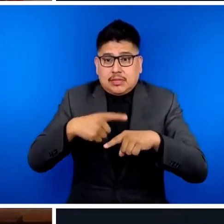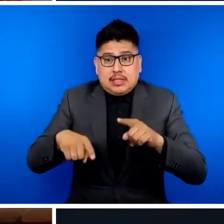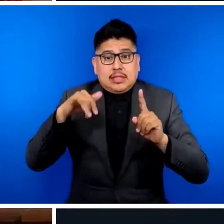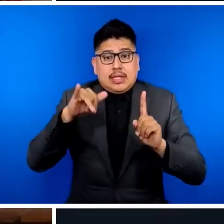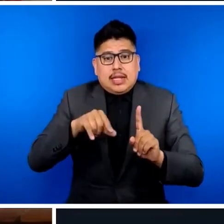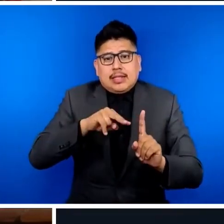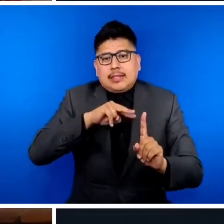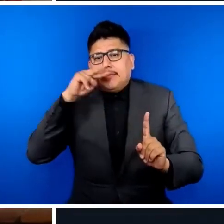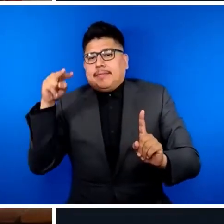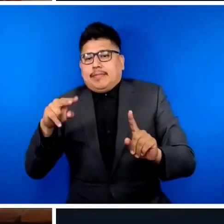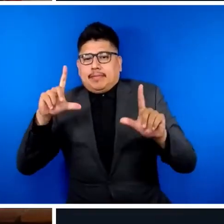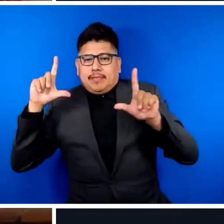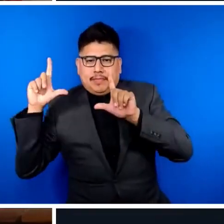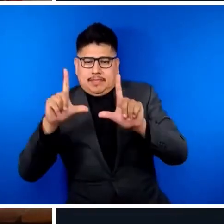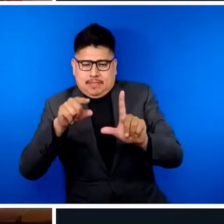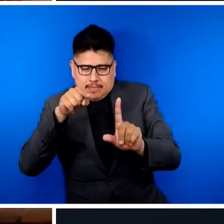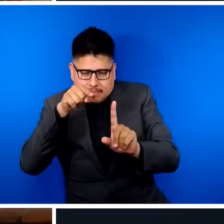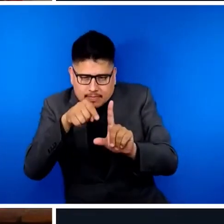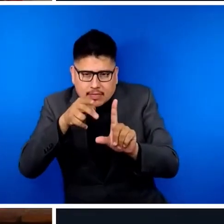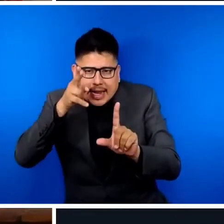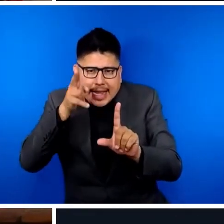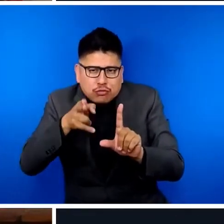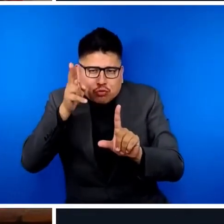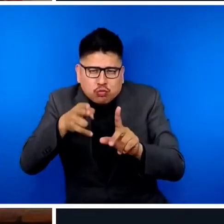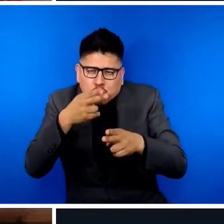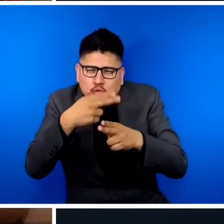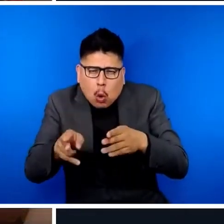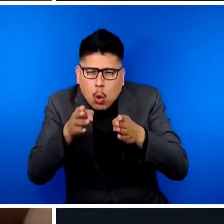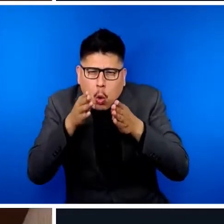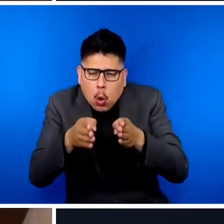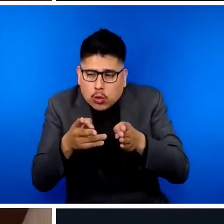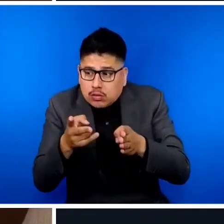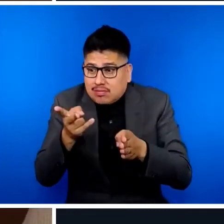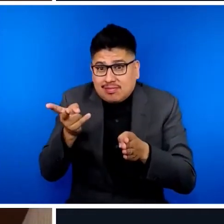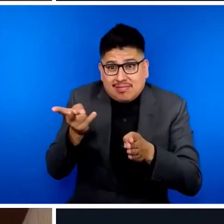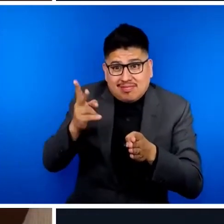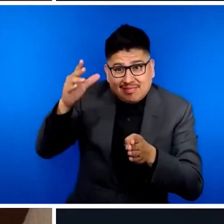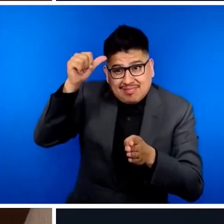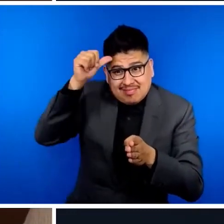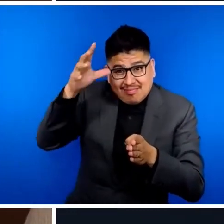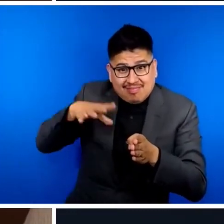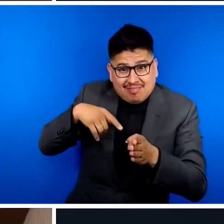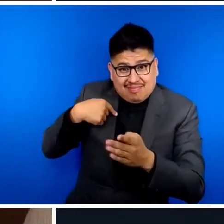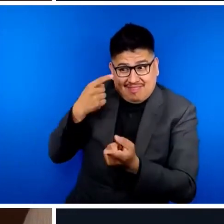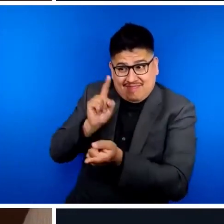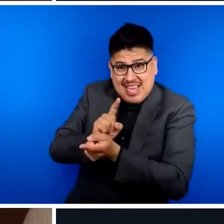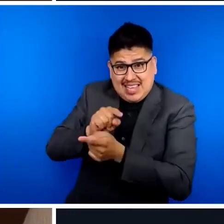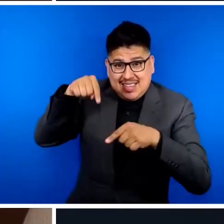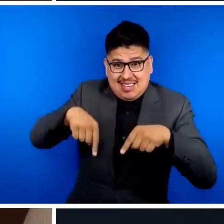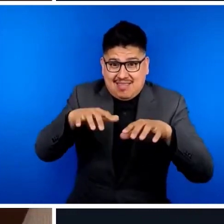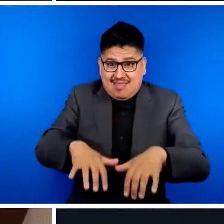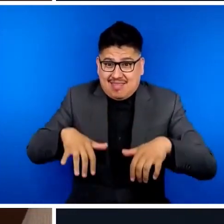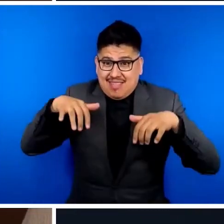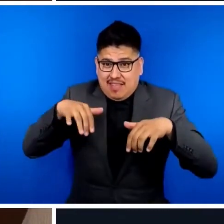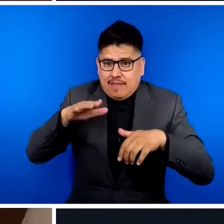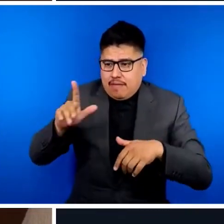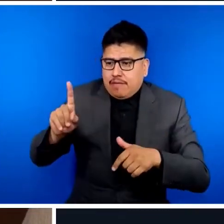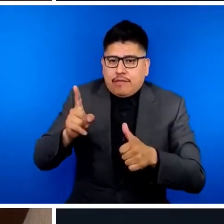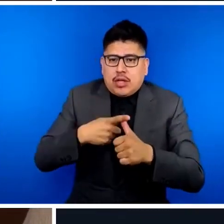history. Two of the gentlemen we met in the gallery this evening took their first breaths 1 century